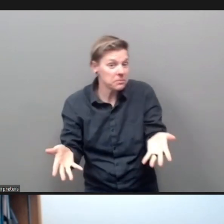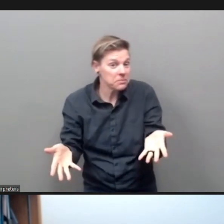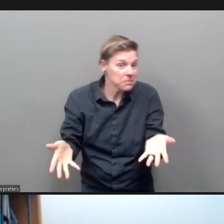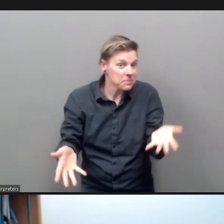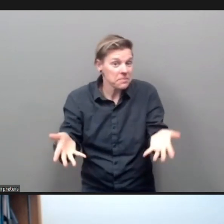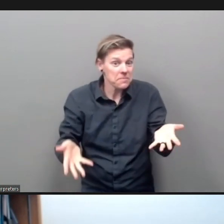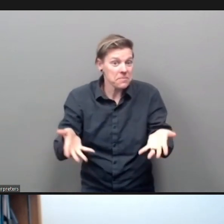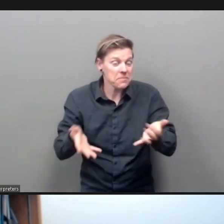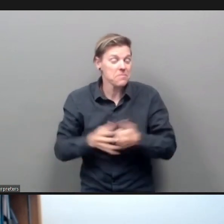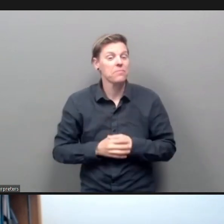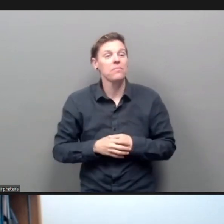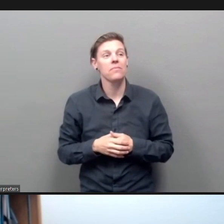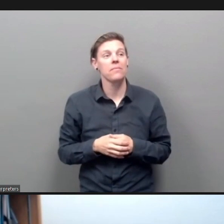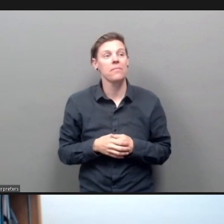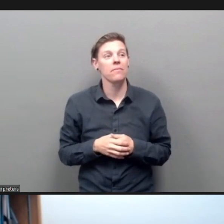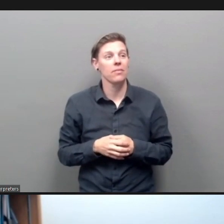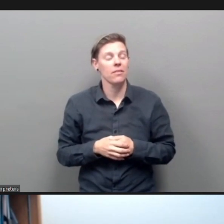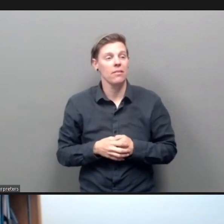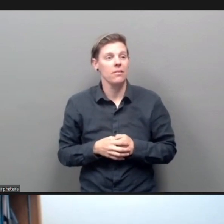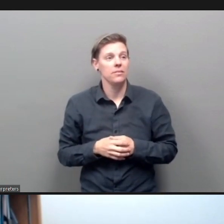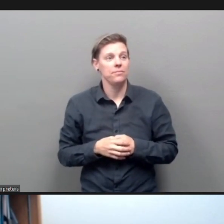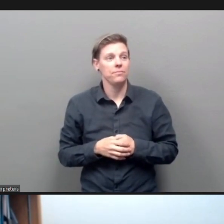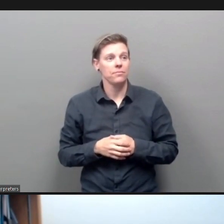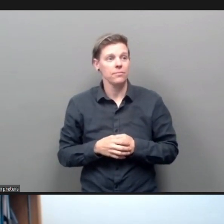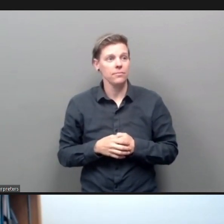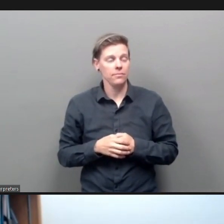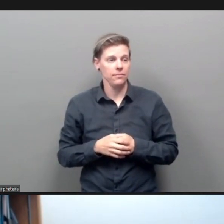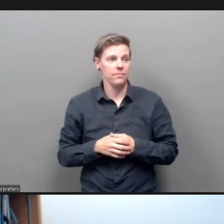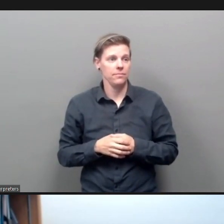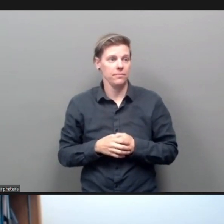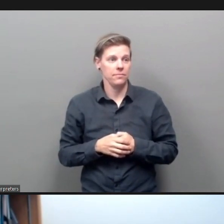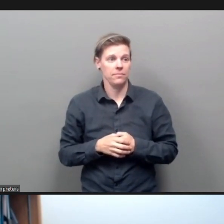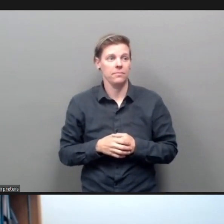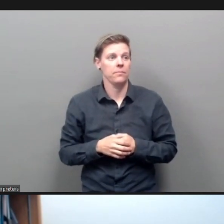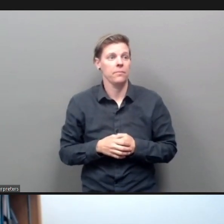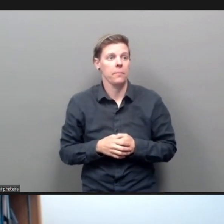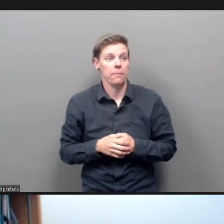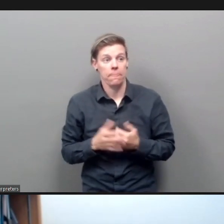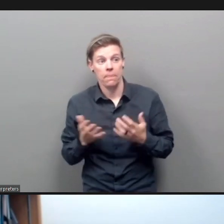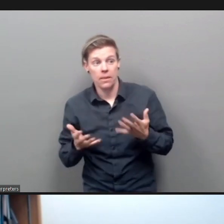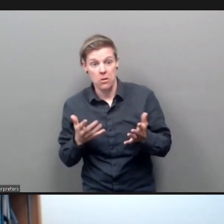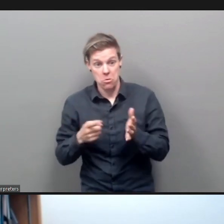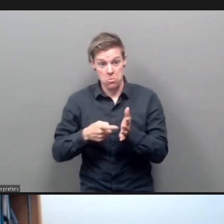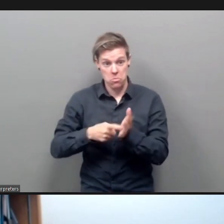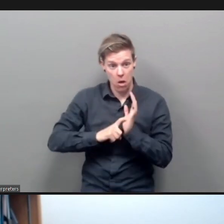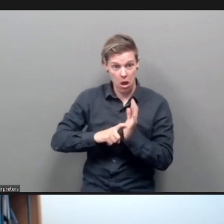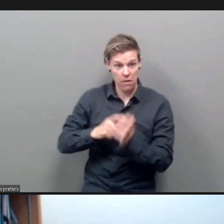having kids be vaccinated against COVID in schools